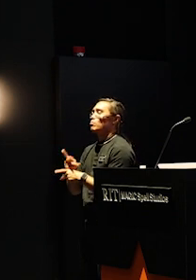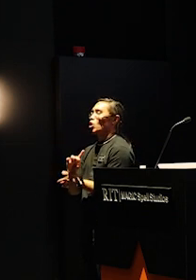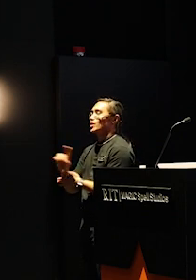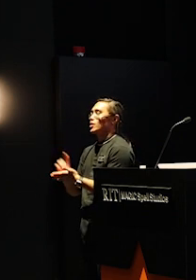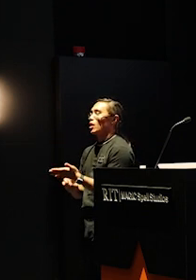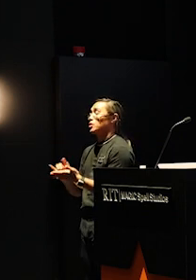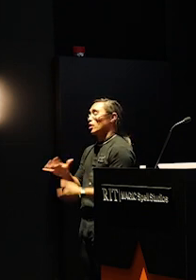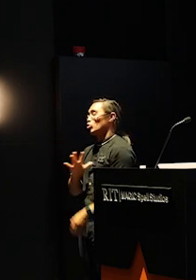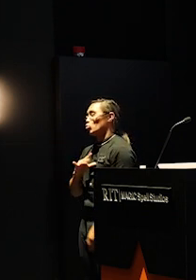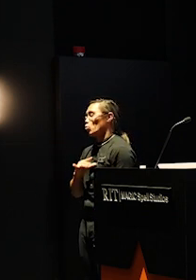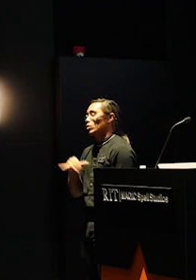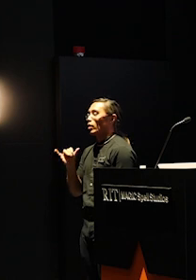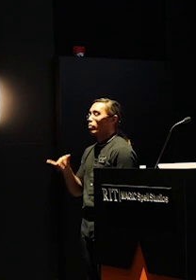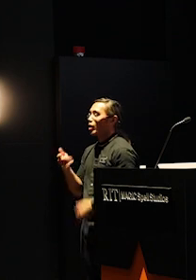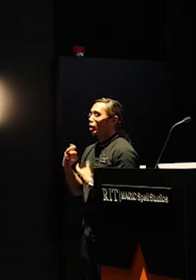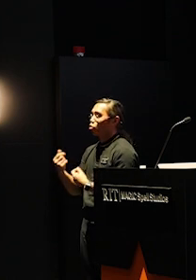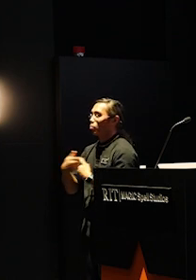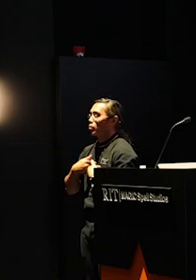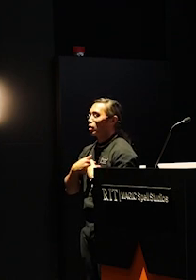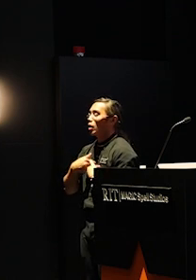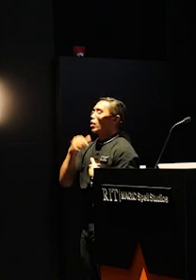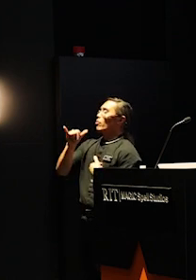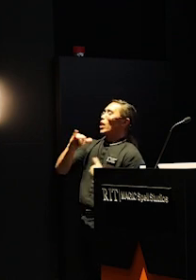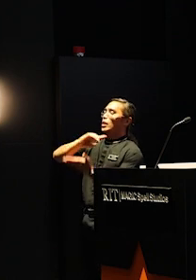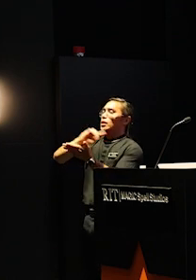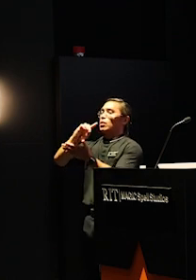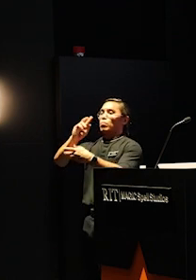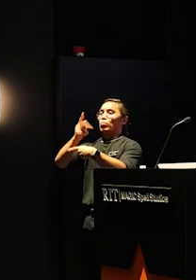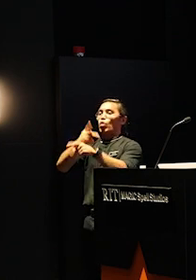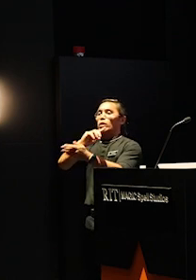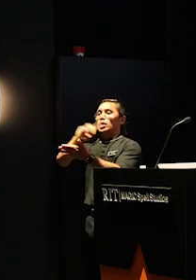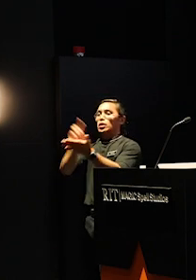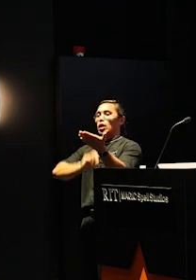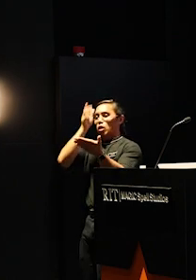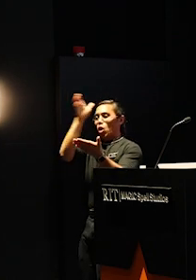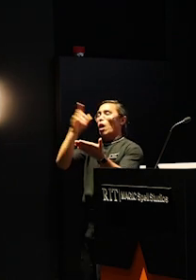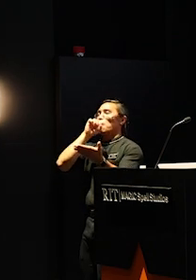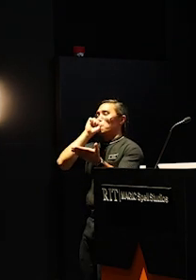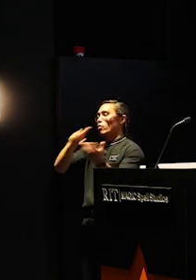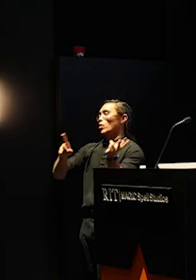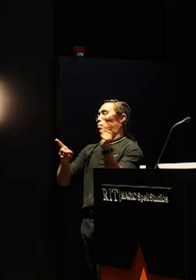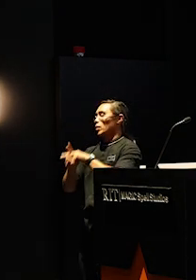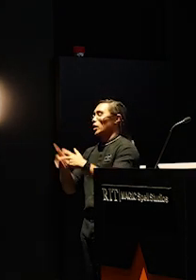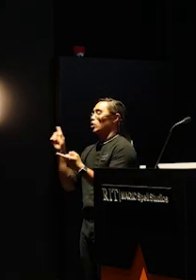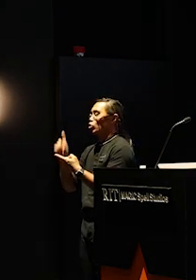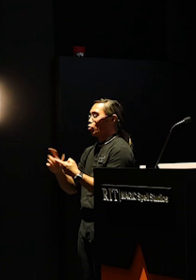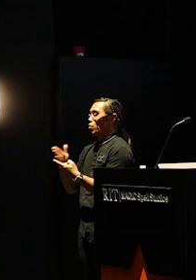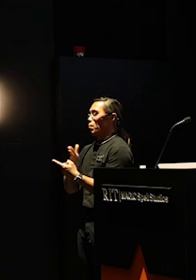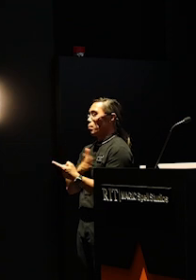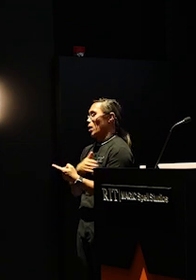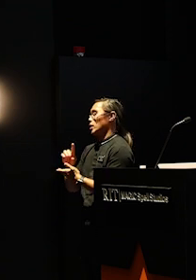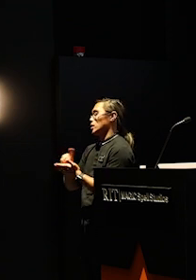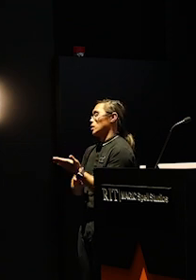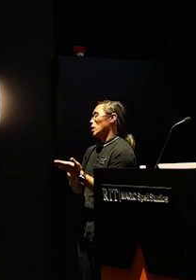which is cool, which interests me. I like doing that in restaurants. There's the word mise en scène, or